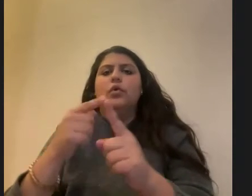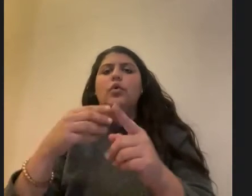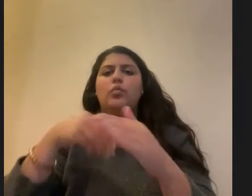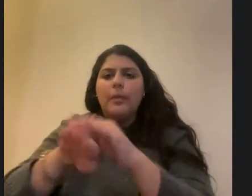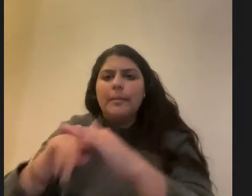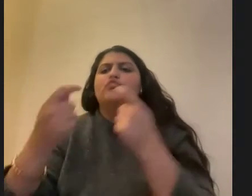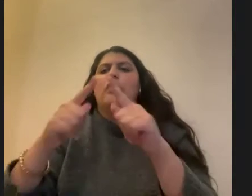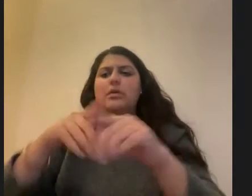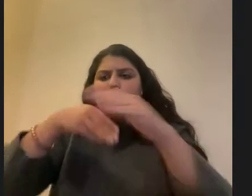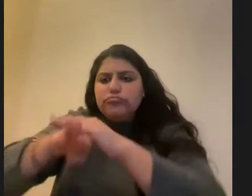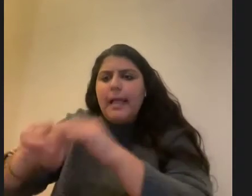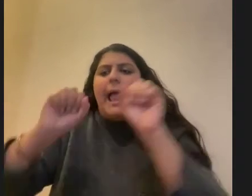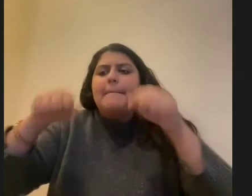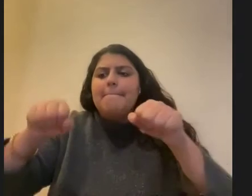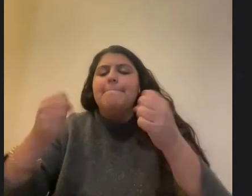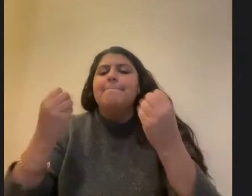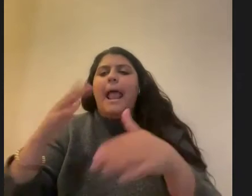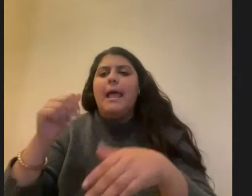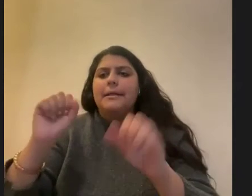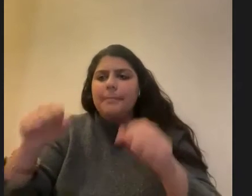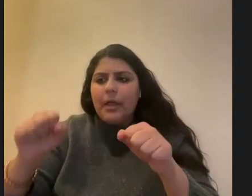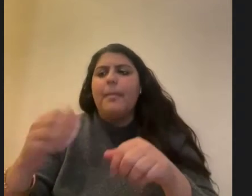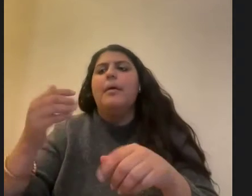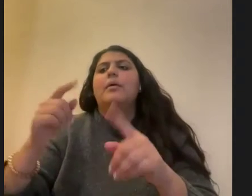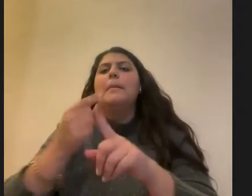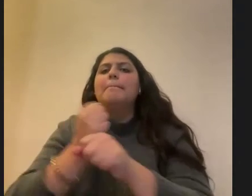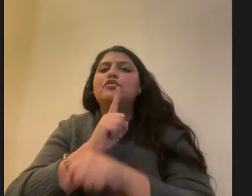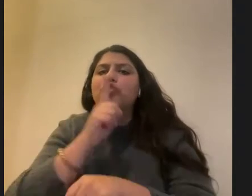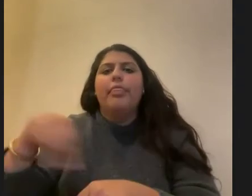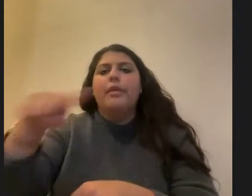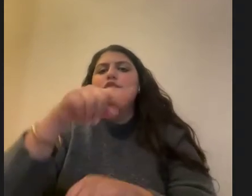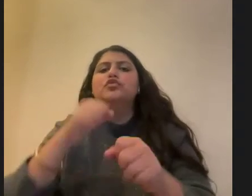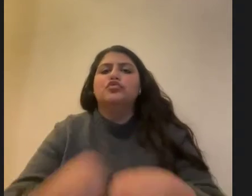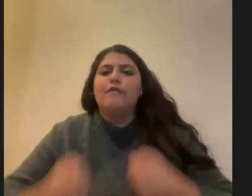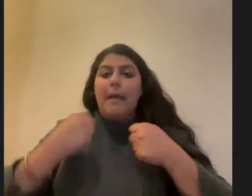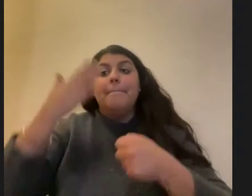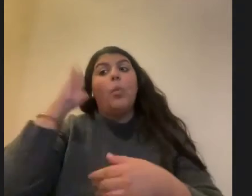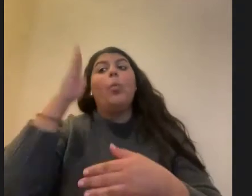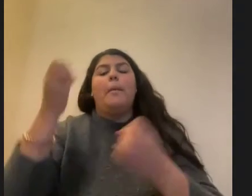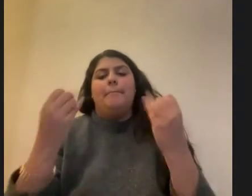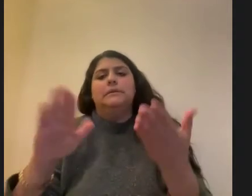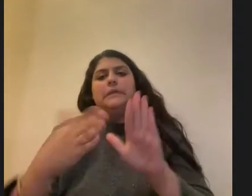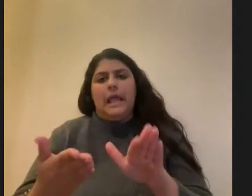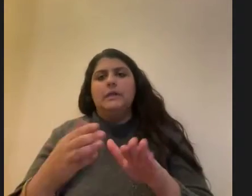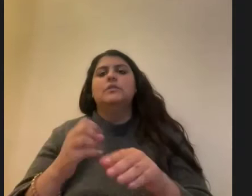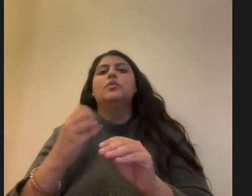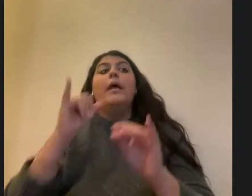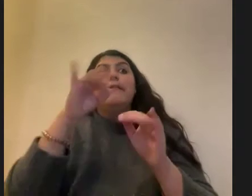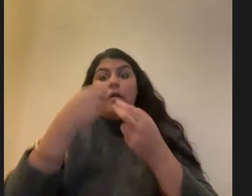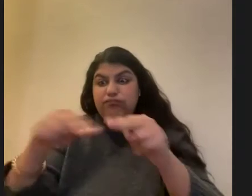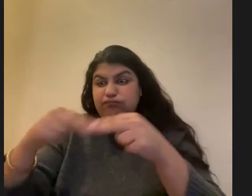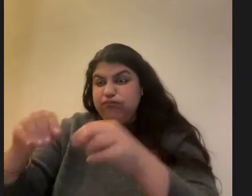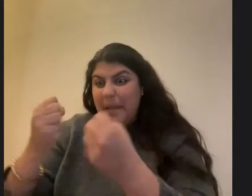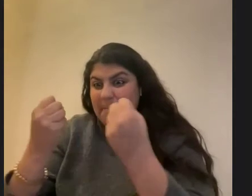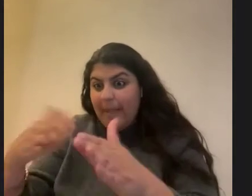they possibly can to ensure that they survive because a lot of them will die. And so the more you make, the more chances